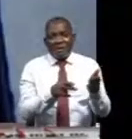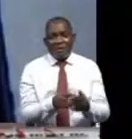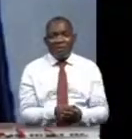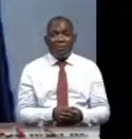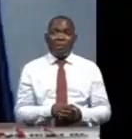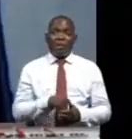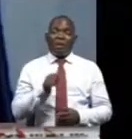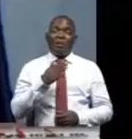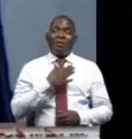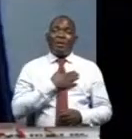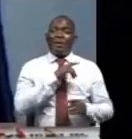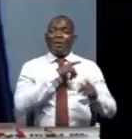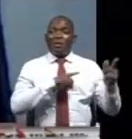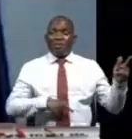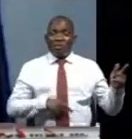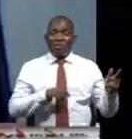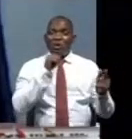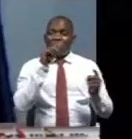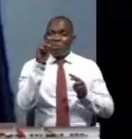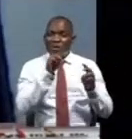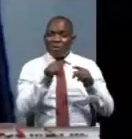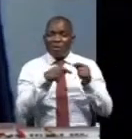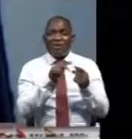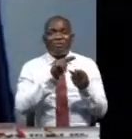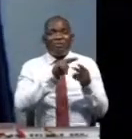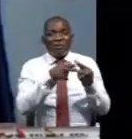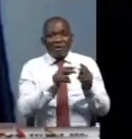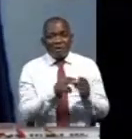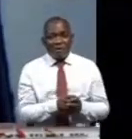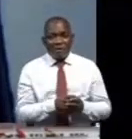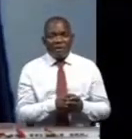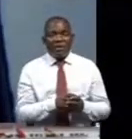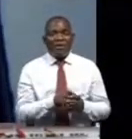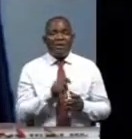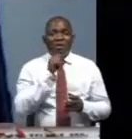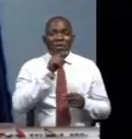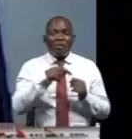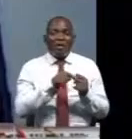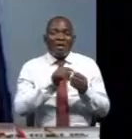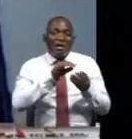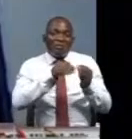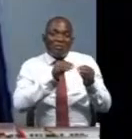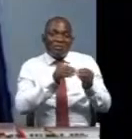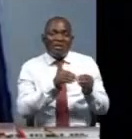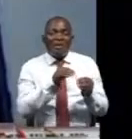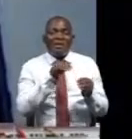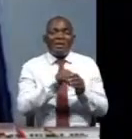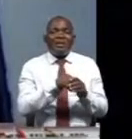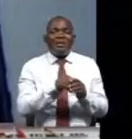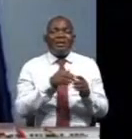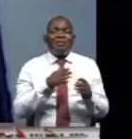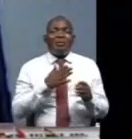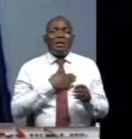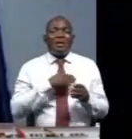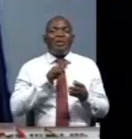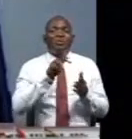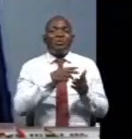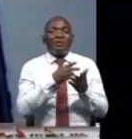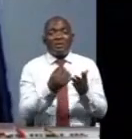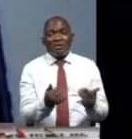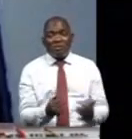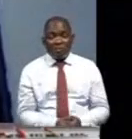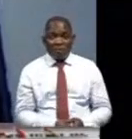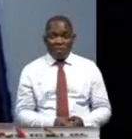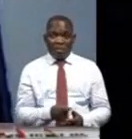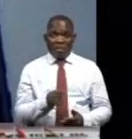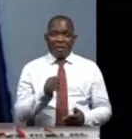My Lord, it's not a matter of figures. It's not a matter of figures being put in my witness statement.